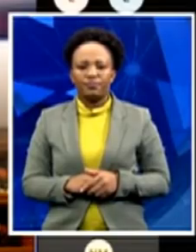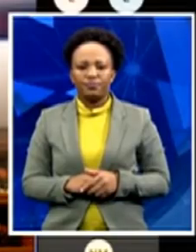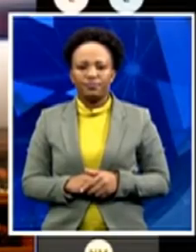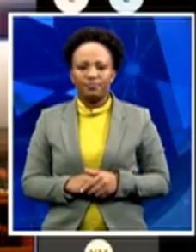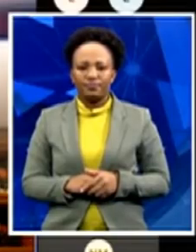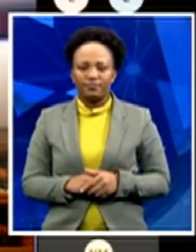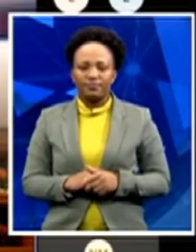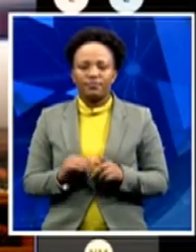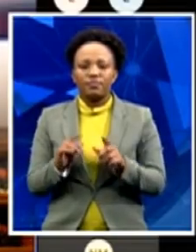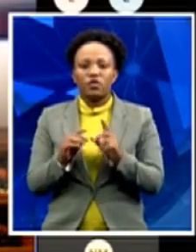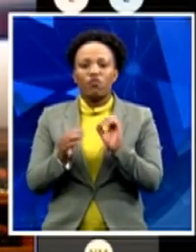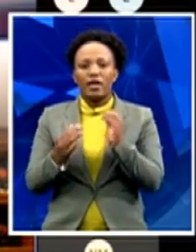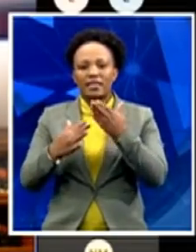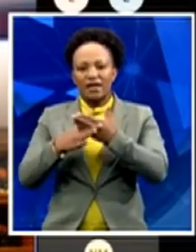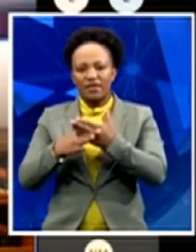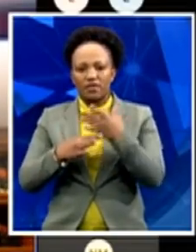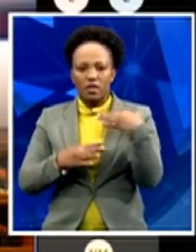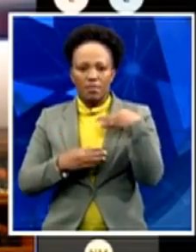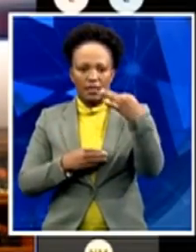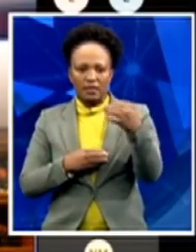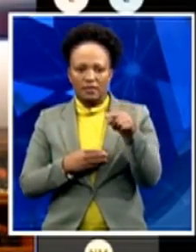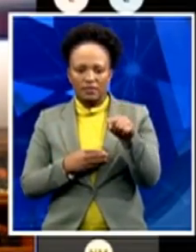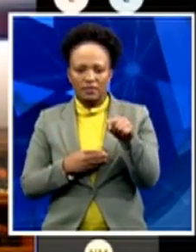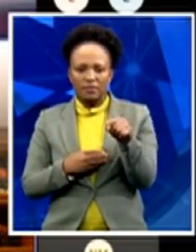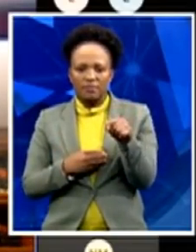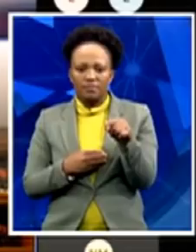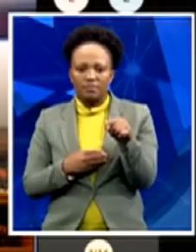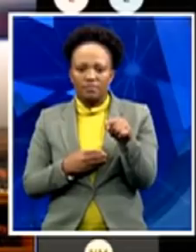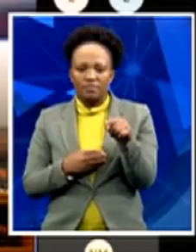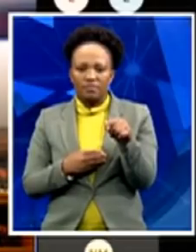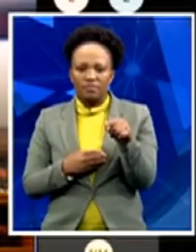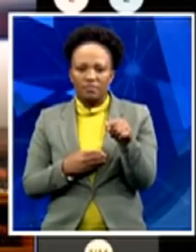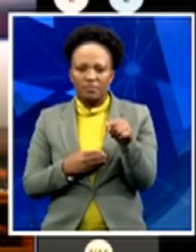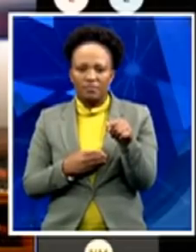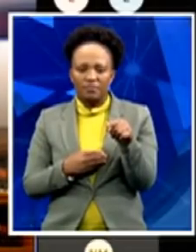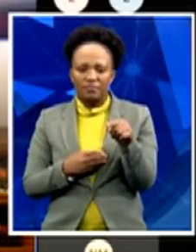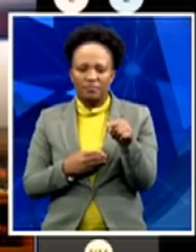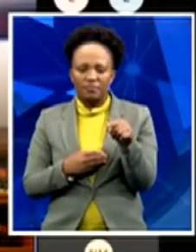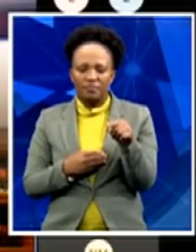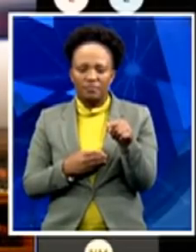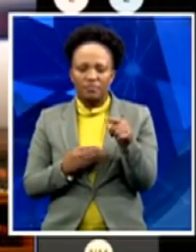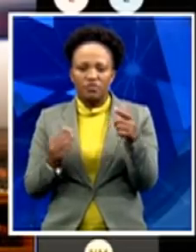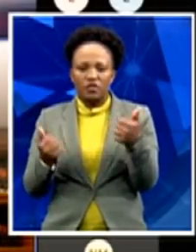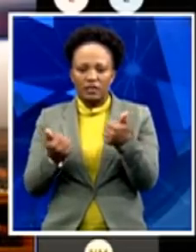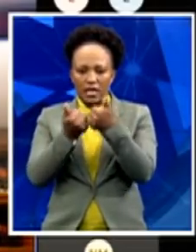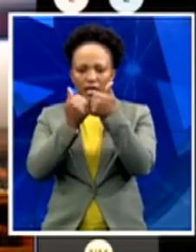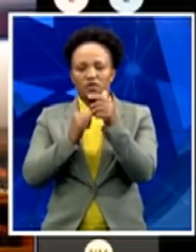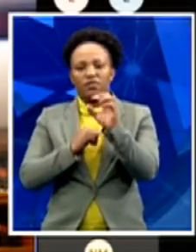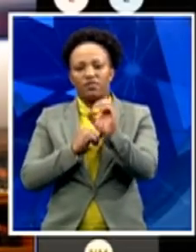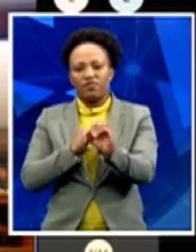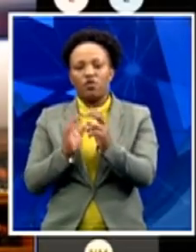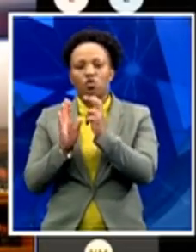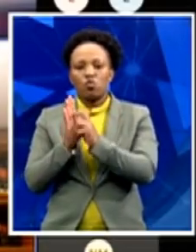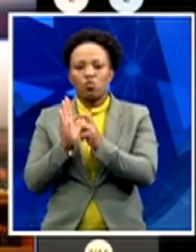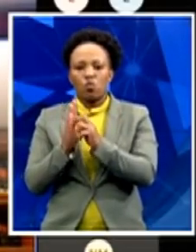Mr. Mawere, the challenge in terms of Rule 7 is dismissed, and